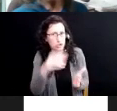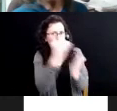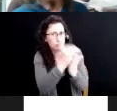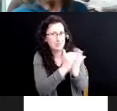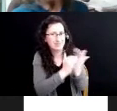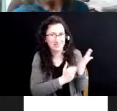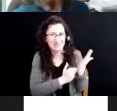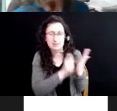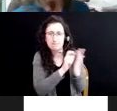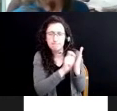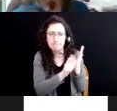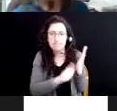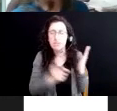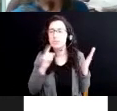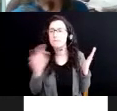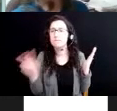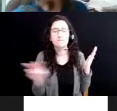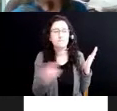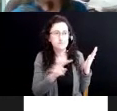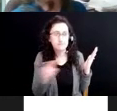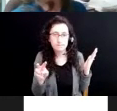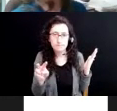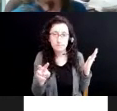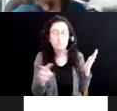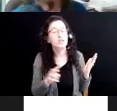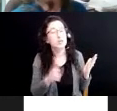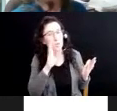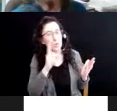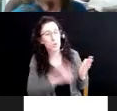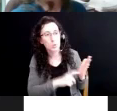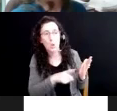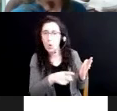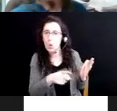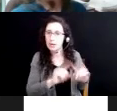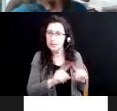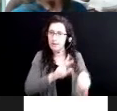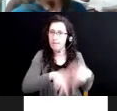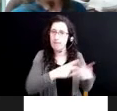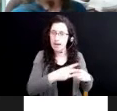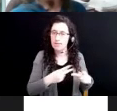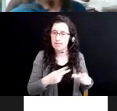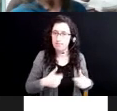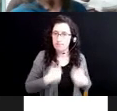of, will help inform you anyway. It's indicative of your habitat types, but will also inform you of